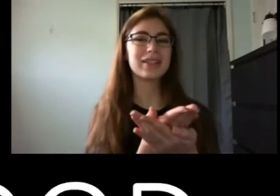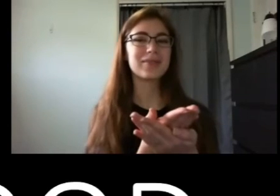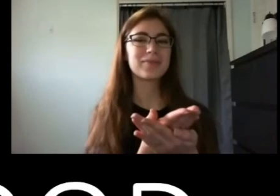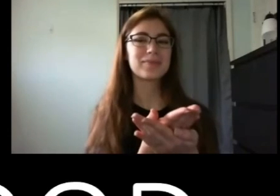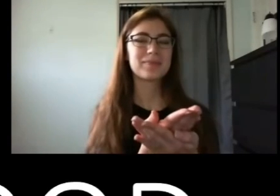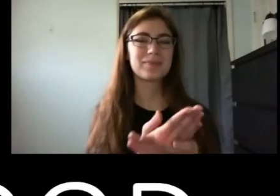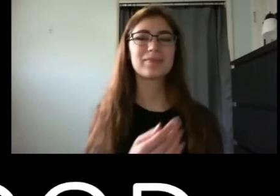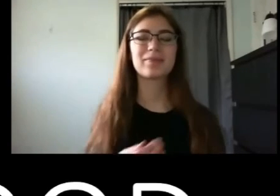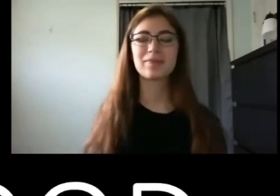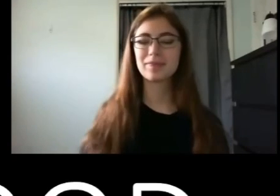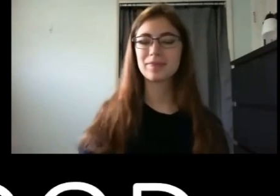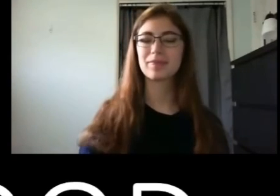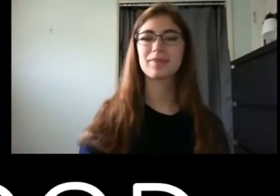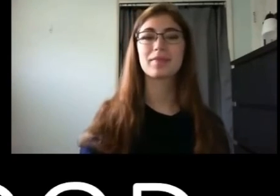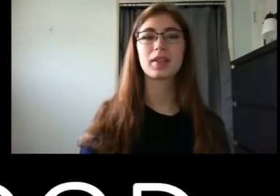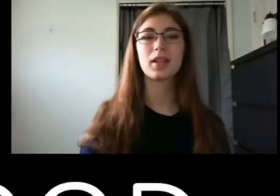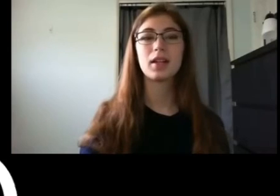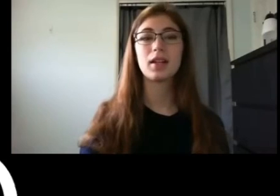Good.